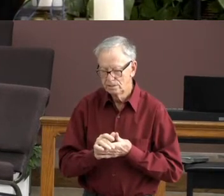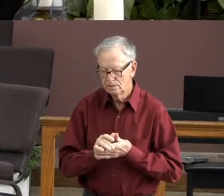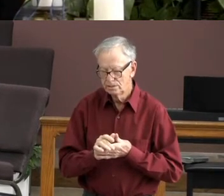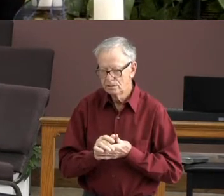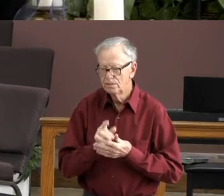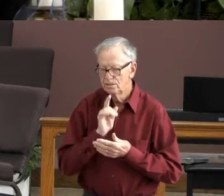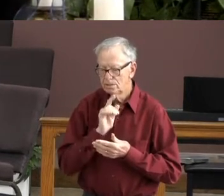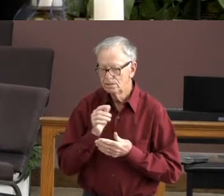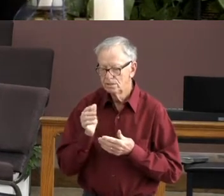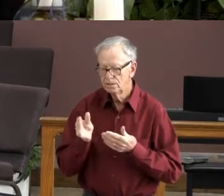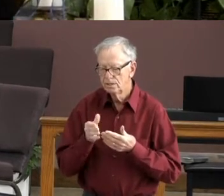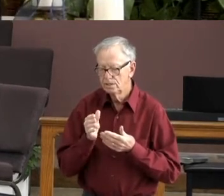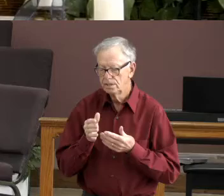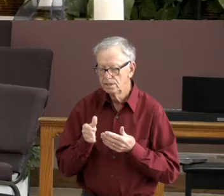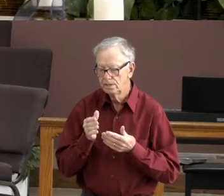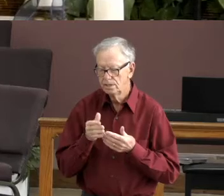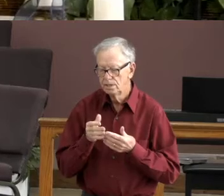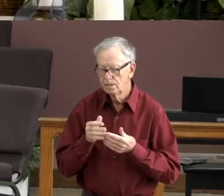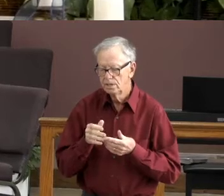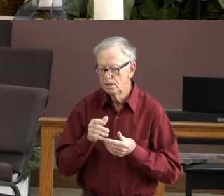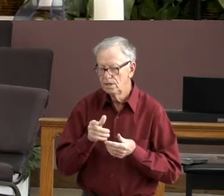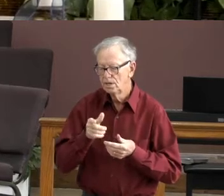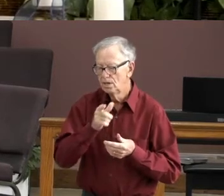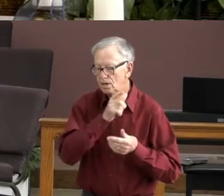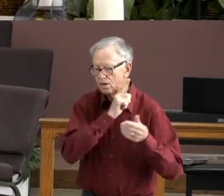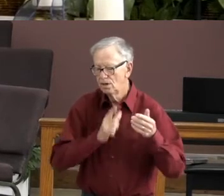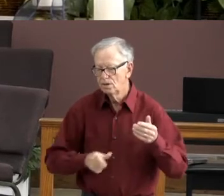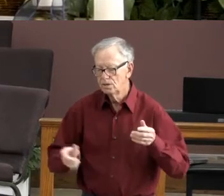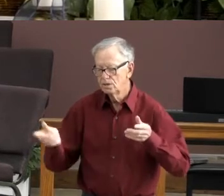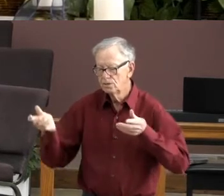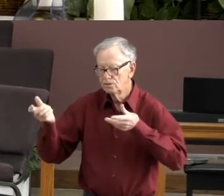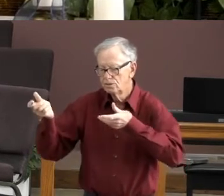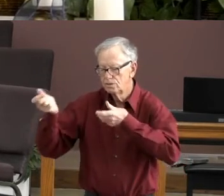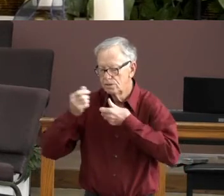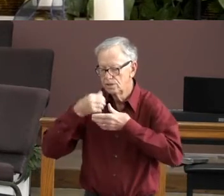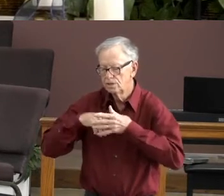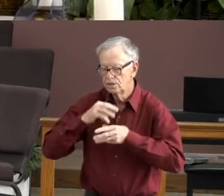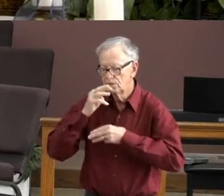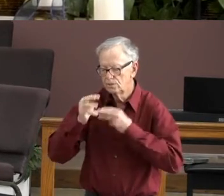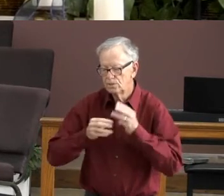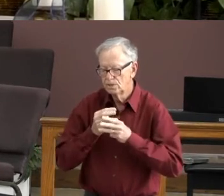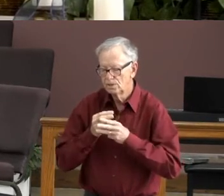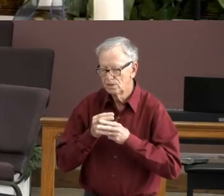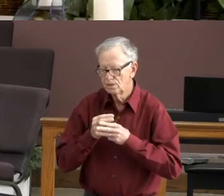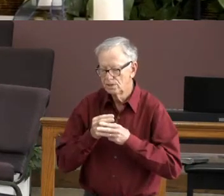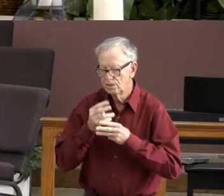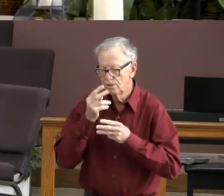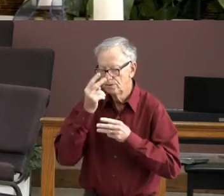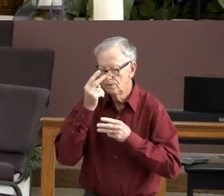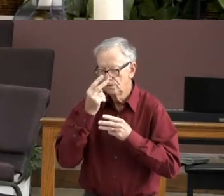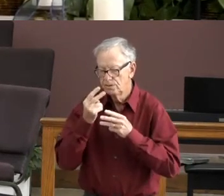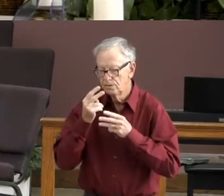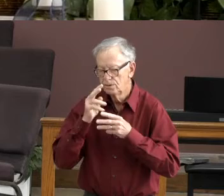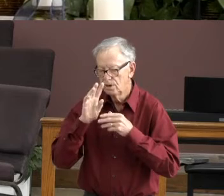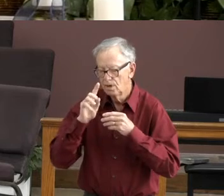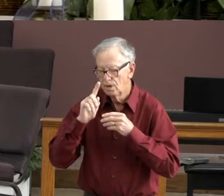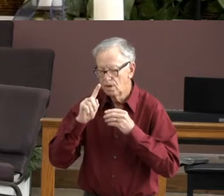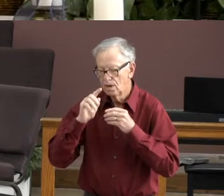So easily, Lord, we are drawn in to the world's approach of it all being about